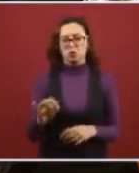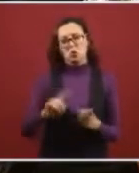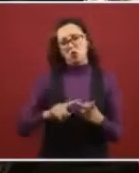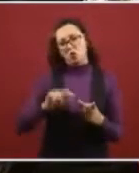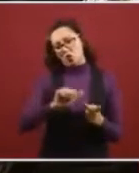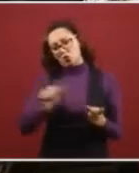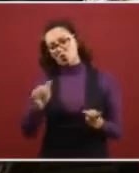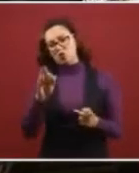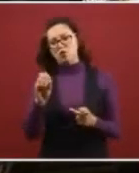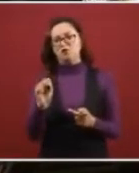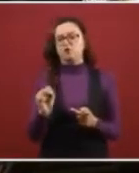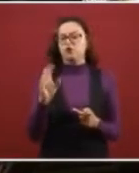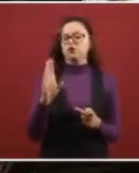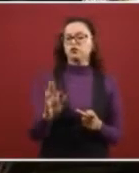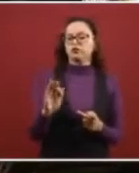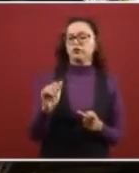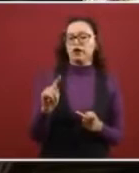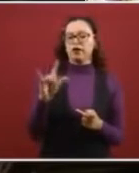warehouses.